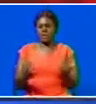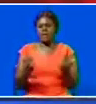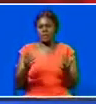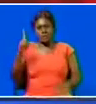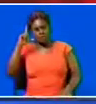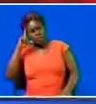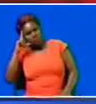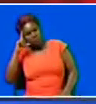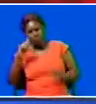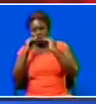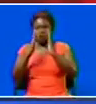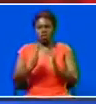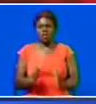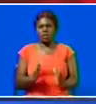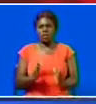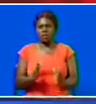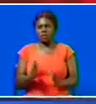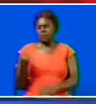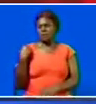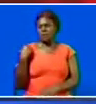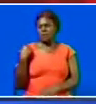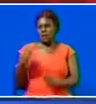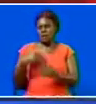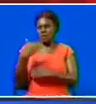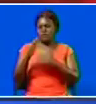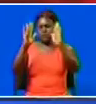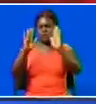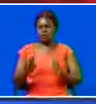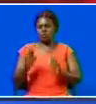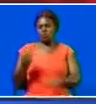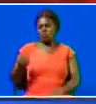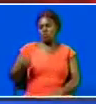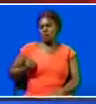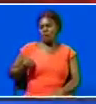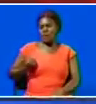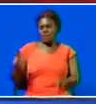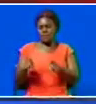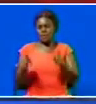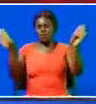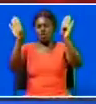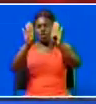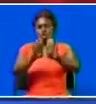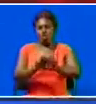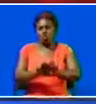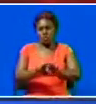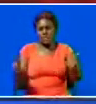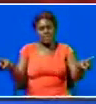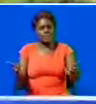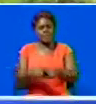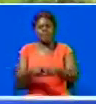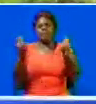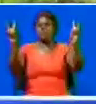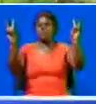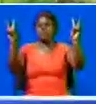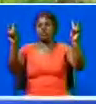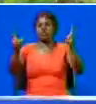master. The unrest at Nia comes just a day after Kisumu Girls High School in Kisumu City was closed indefinitely over the same. The